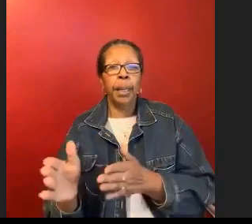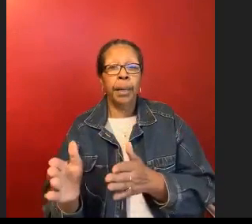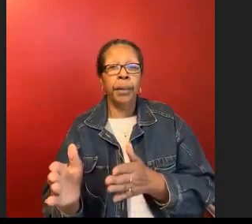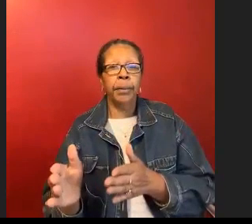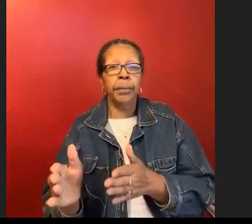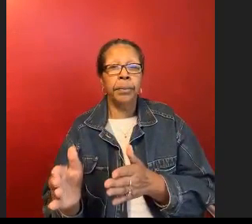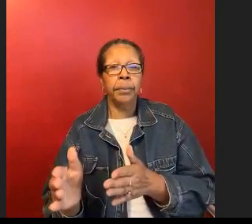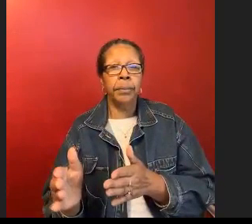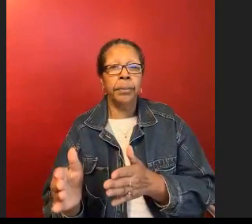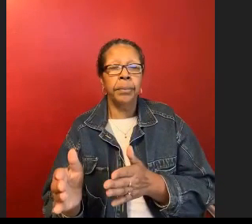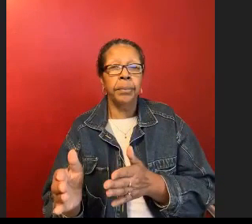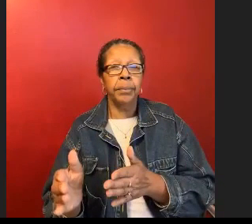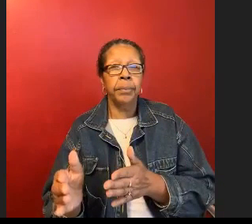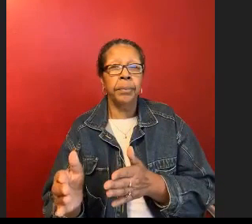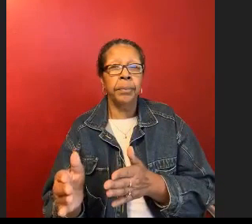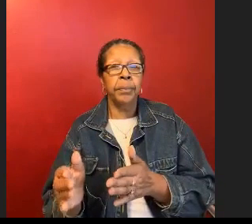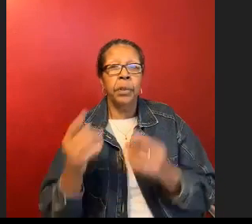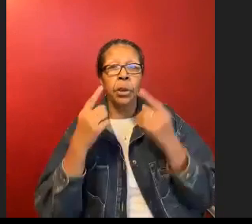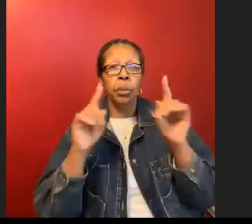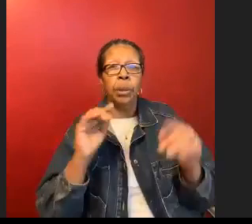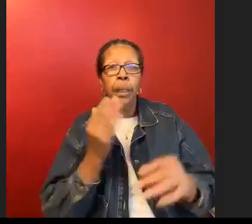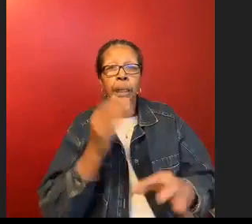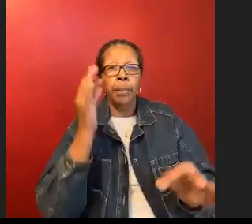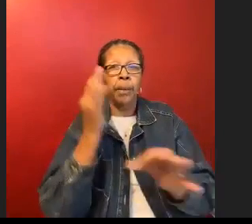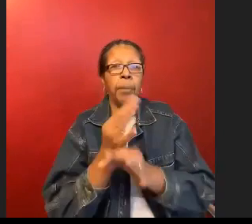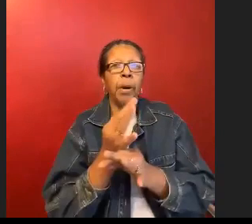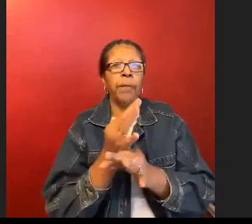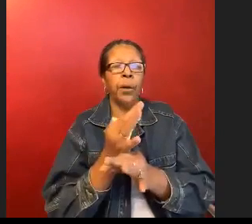to affirm our faith.